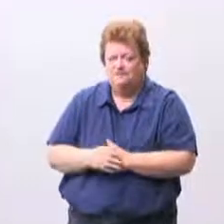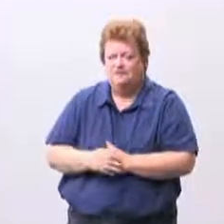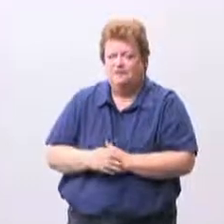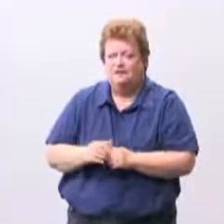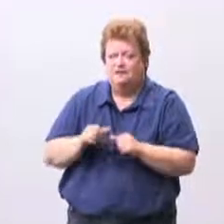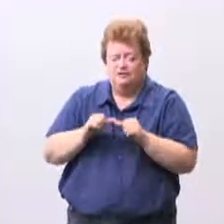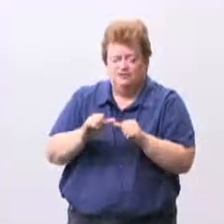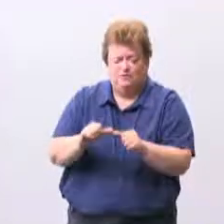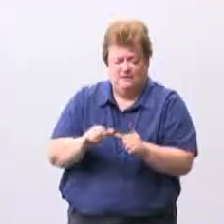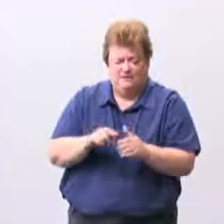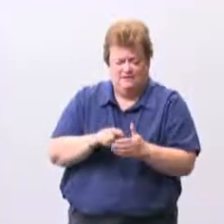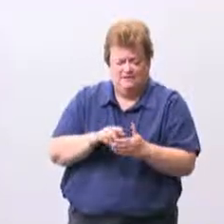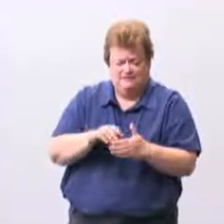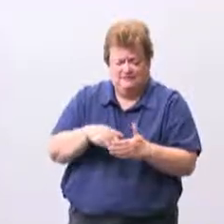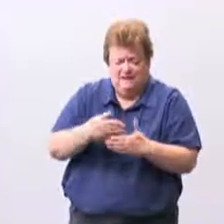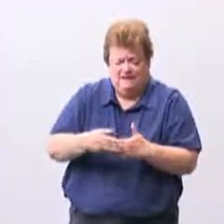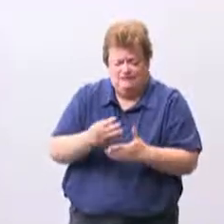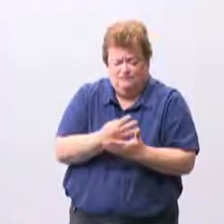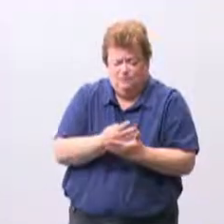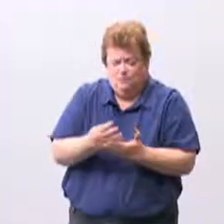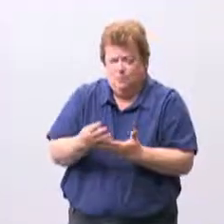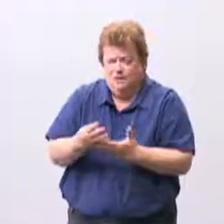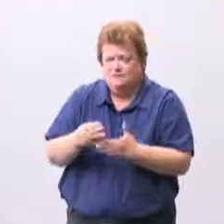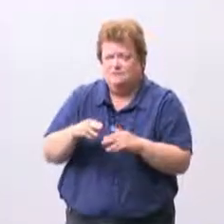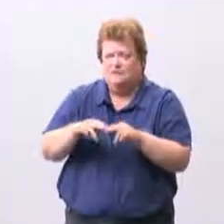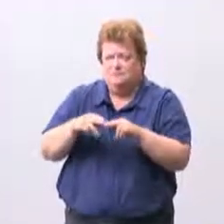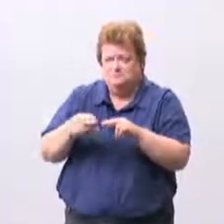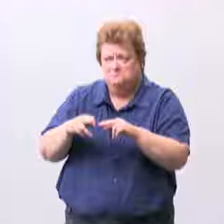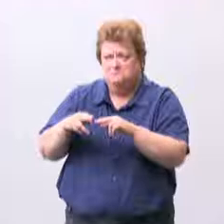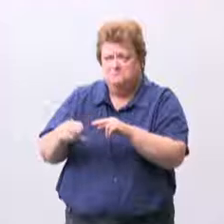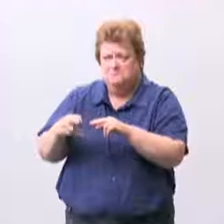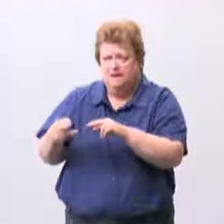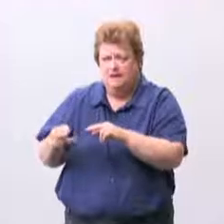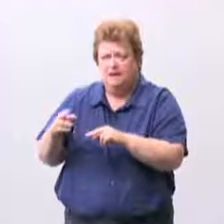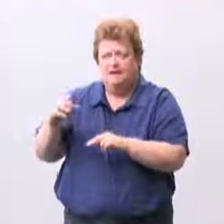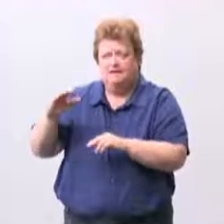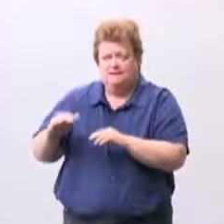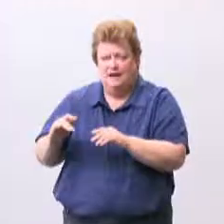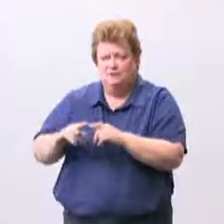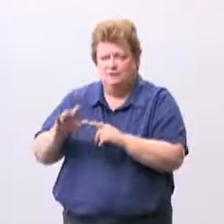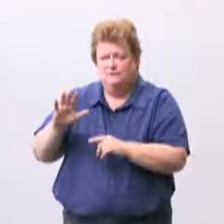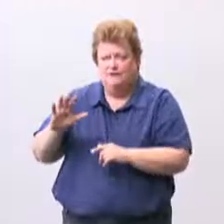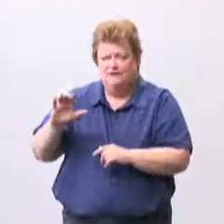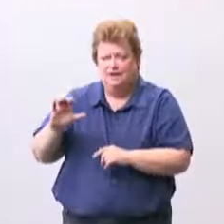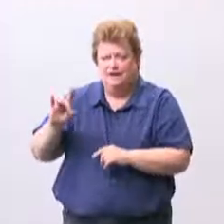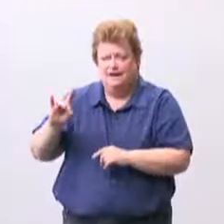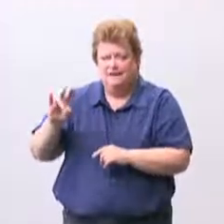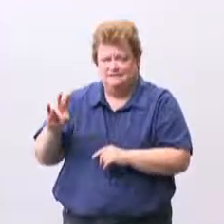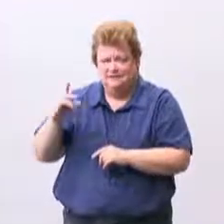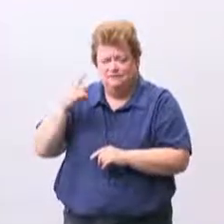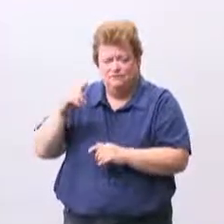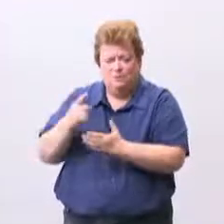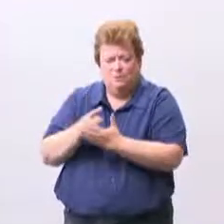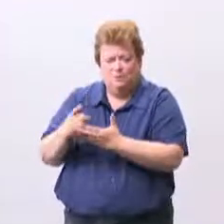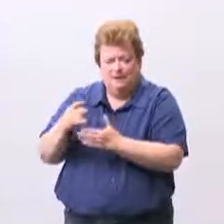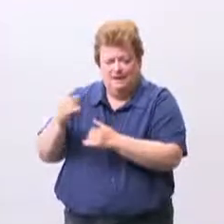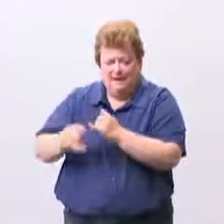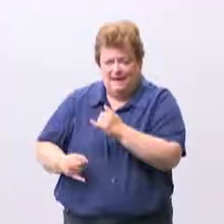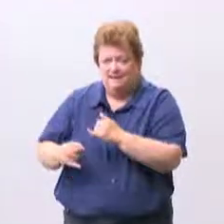steady decline in weekly cases, which went down to 587 for the week ending October